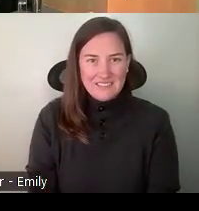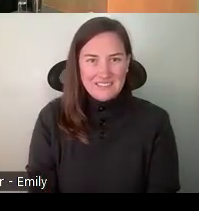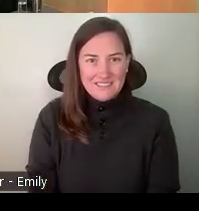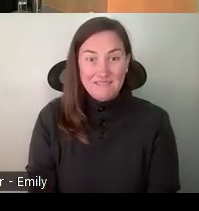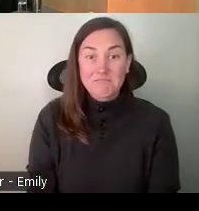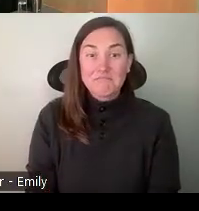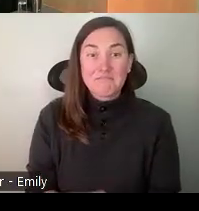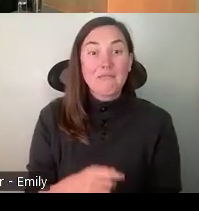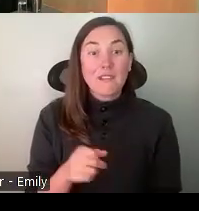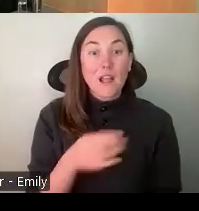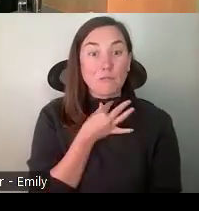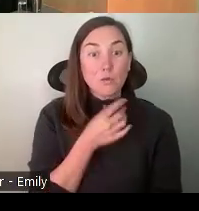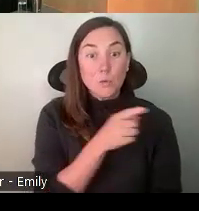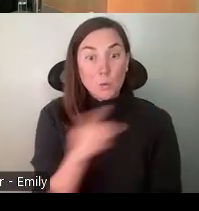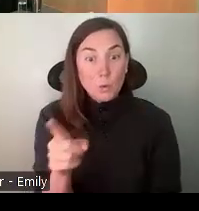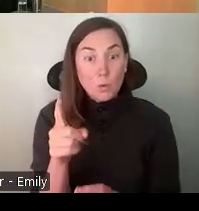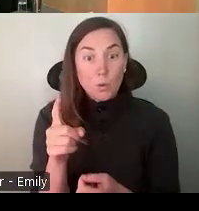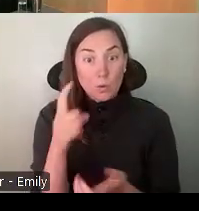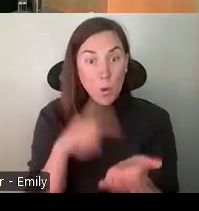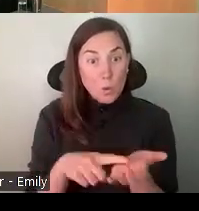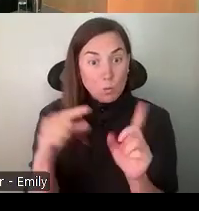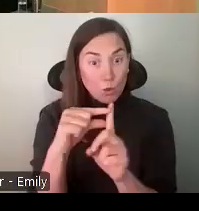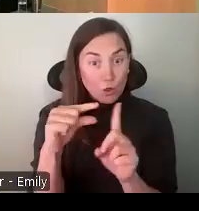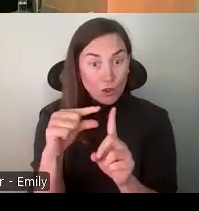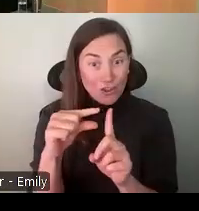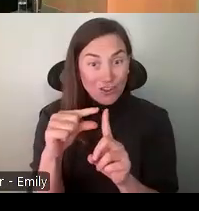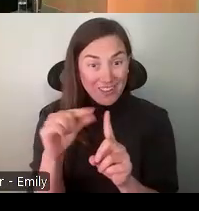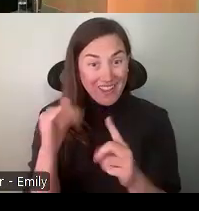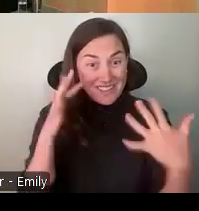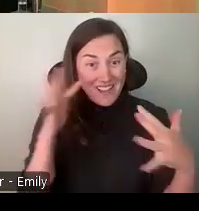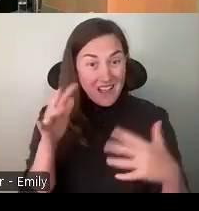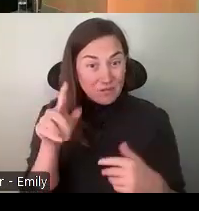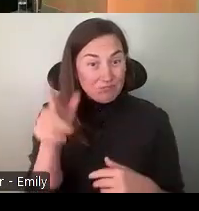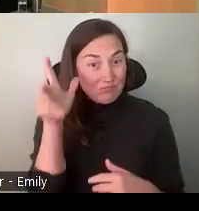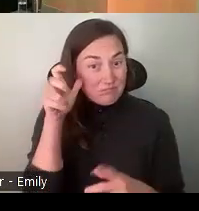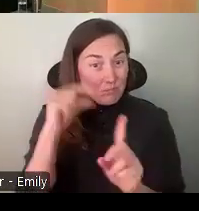Did anyone detect any words in that sound?